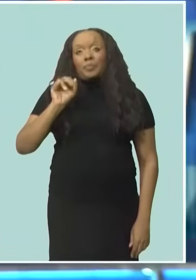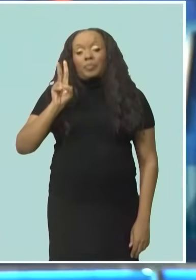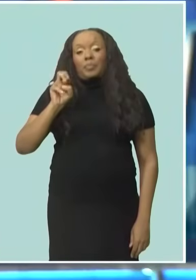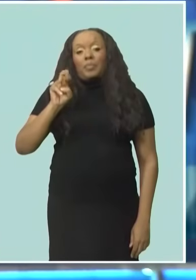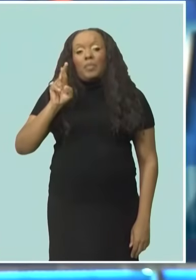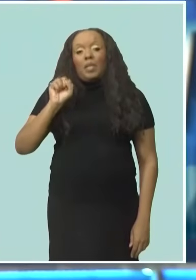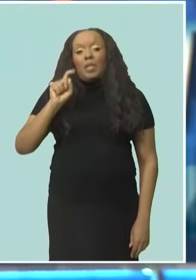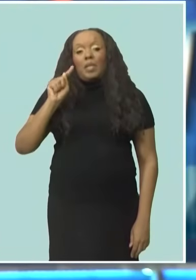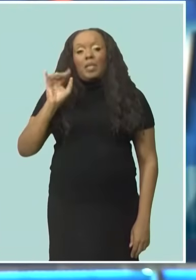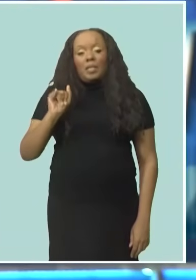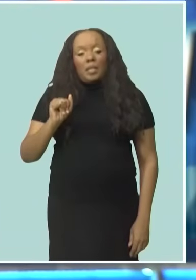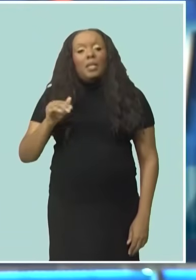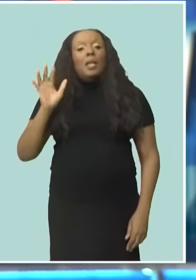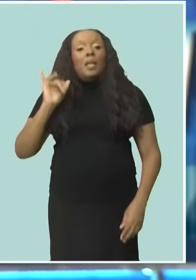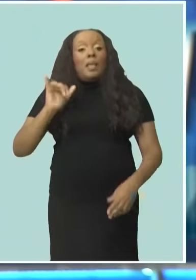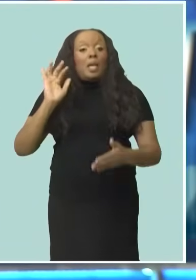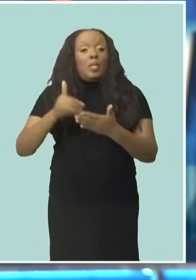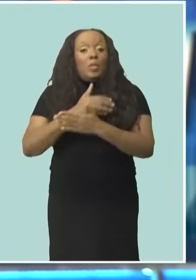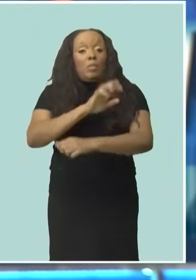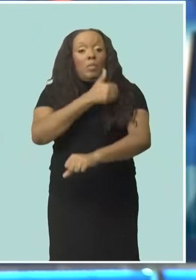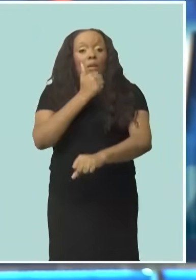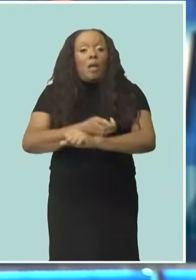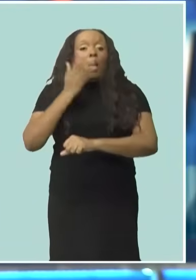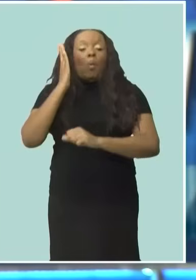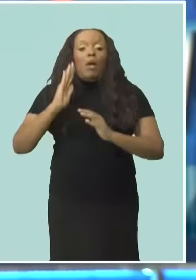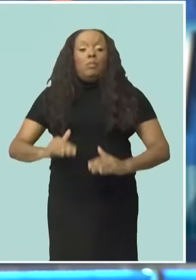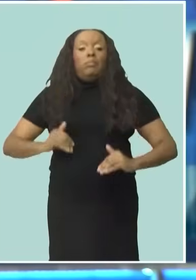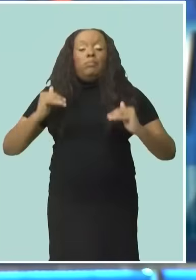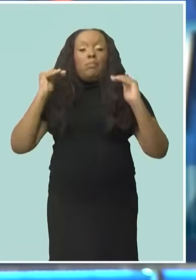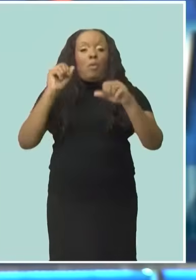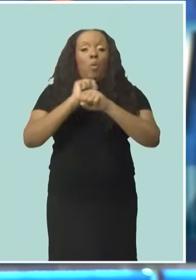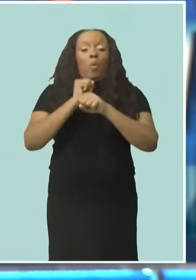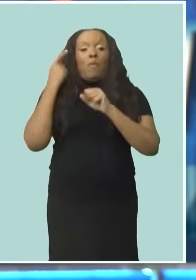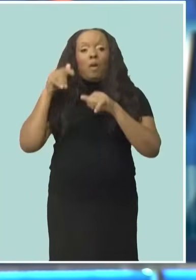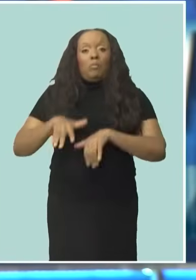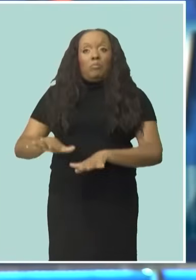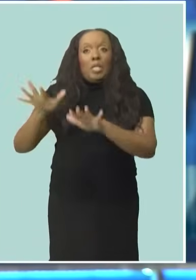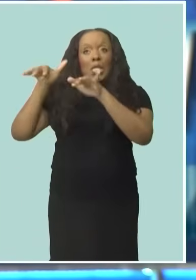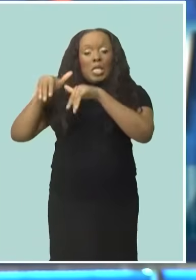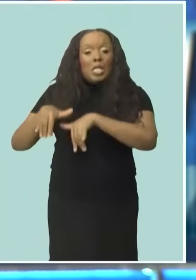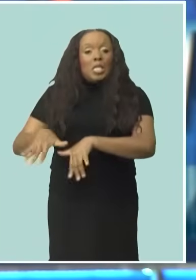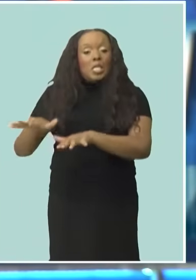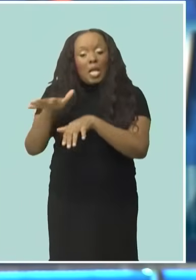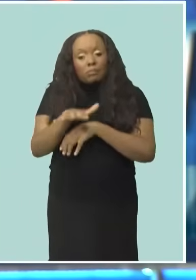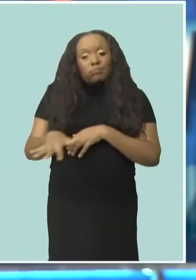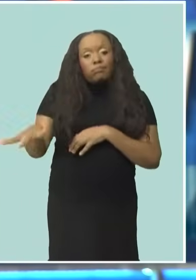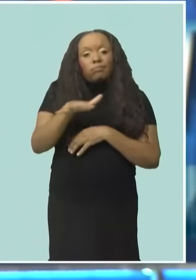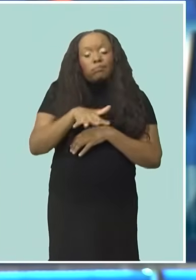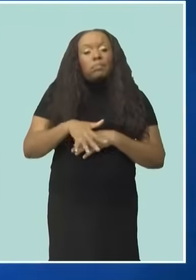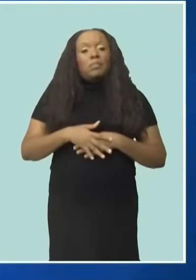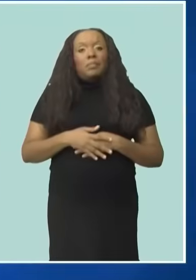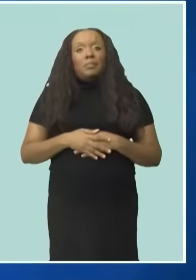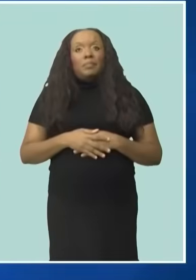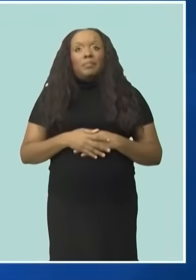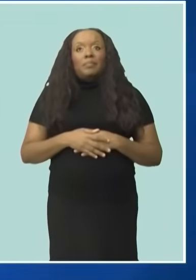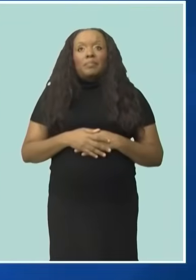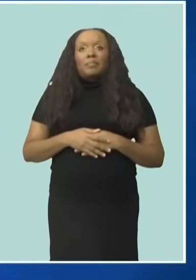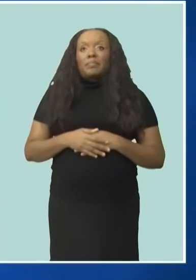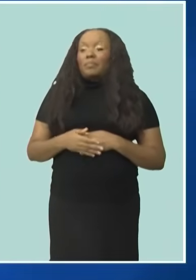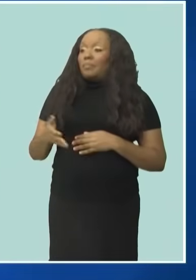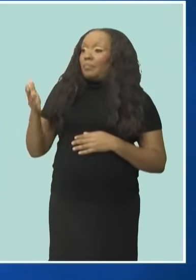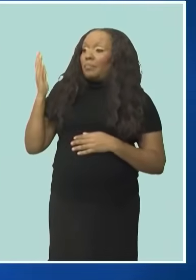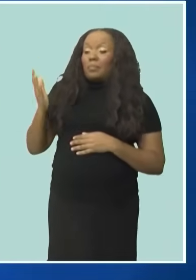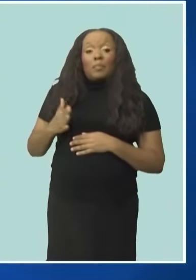anticipated authority will elevate the work to be done to elevate coastal areas. One, from the erosion